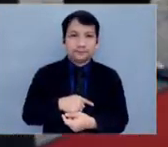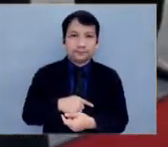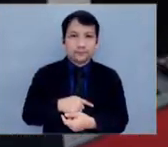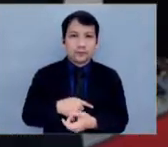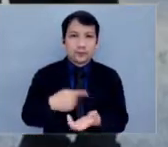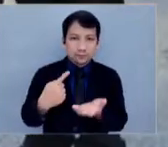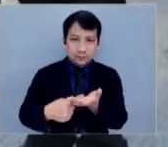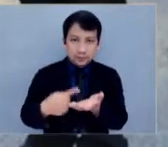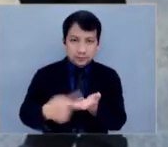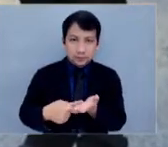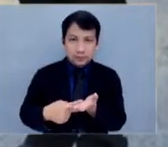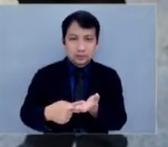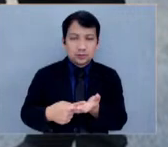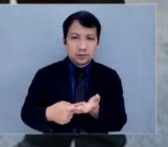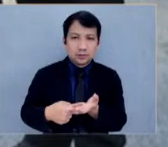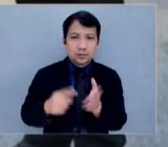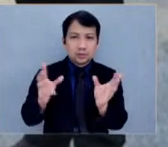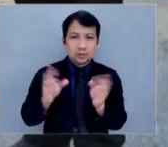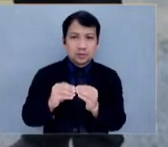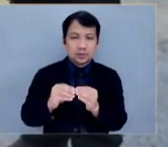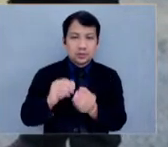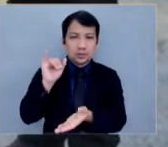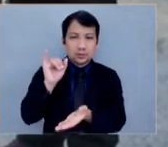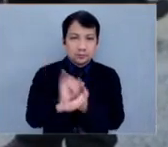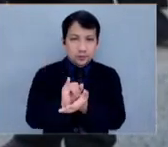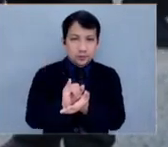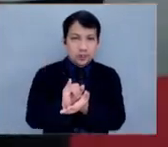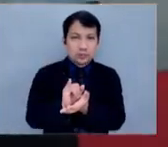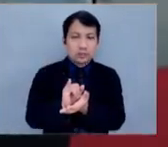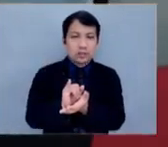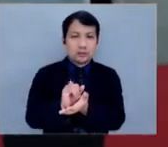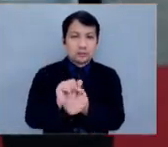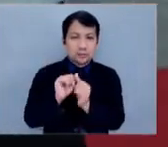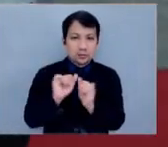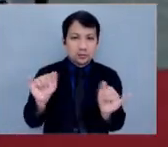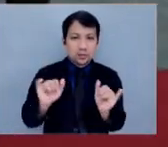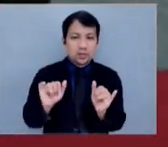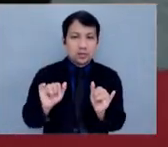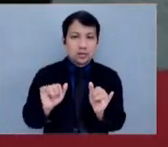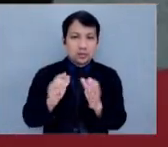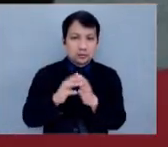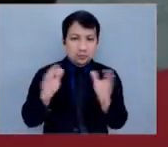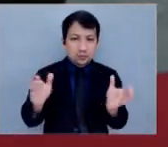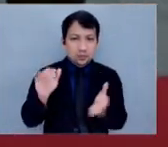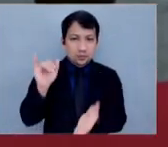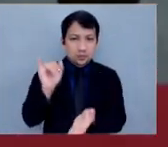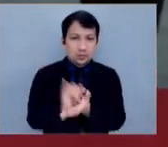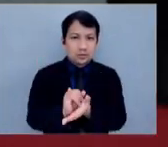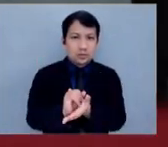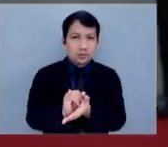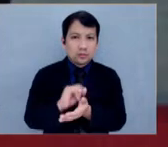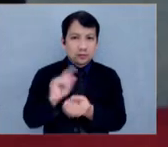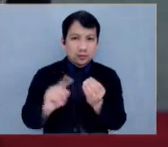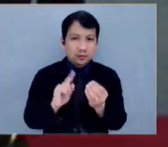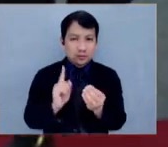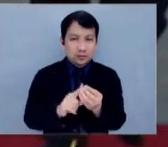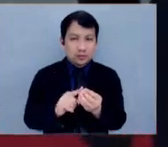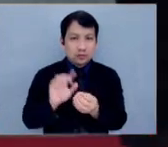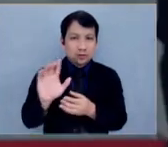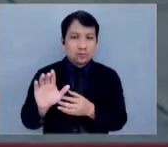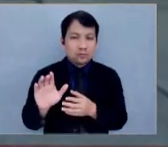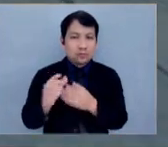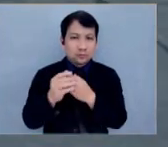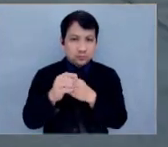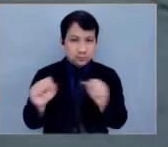sa trilateral summit ang investment o pamumuhunan. Kabilang sa mga malalaking investments ang tungkol sa paggamit ng mas ligtas at